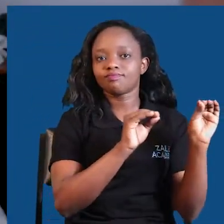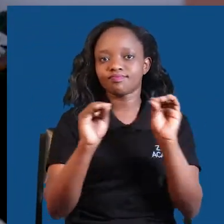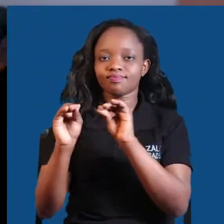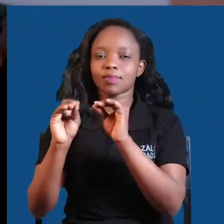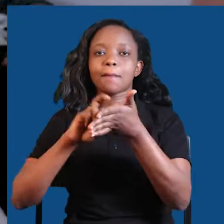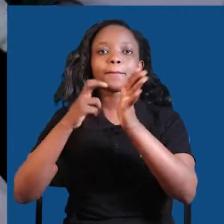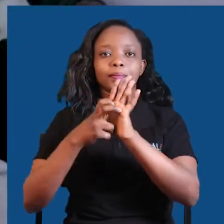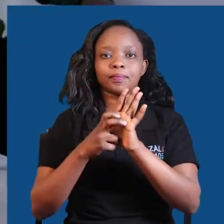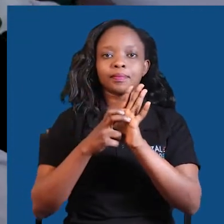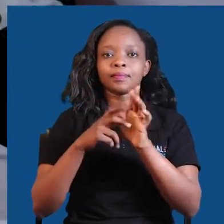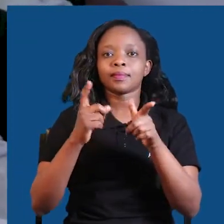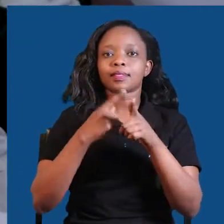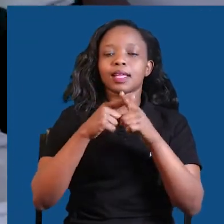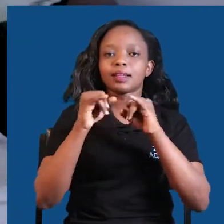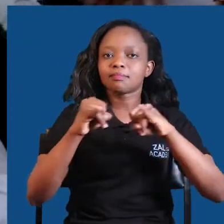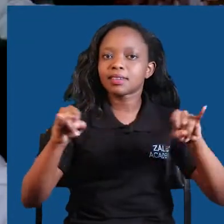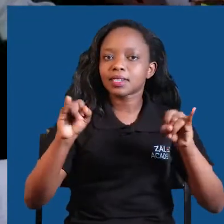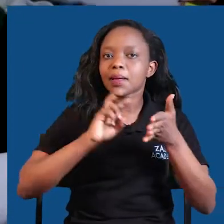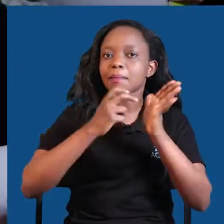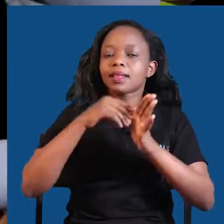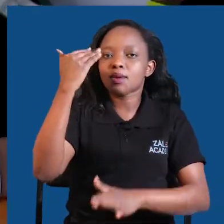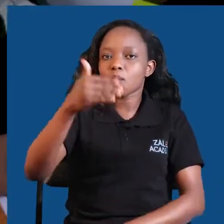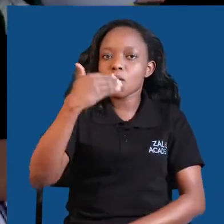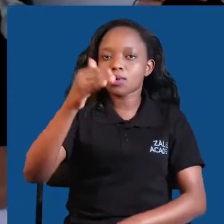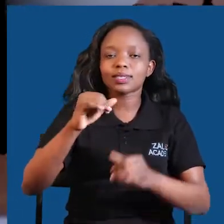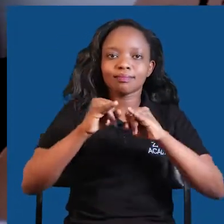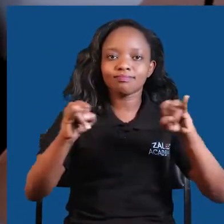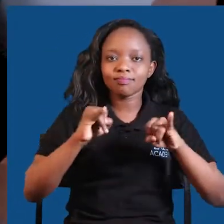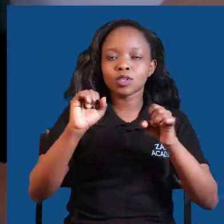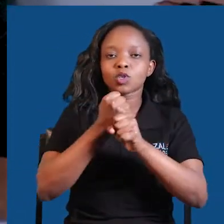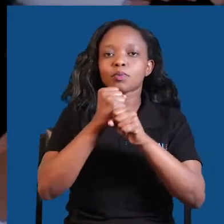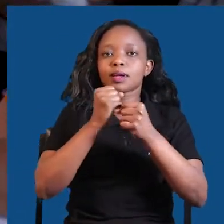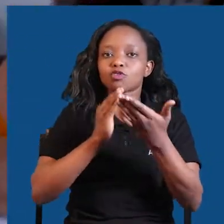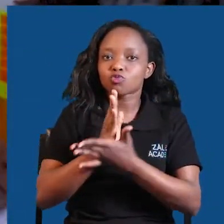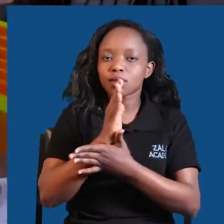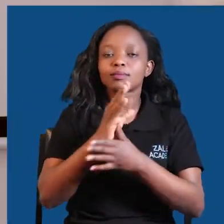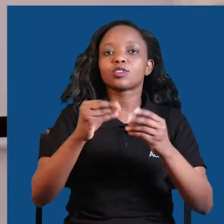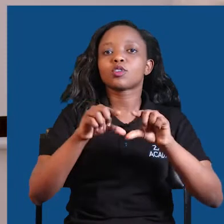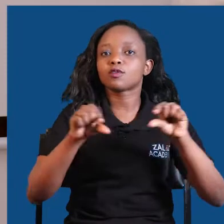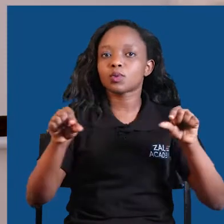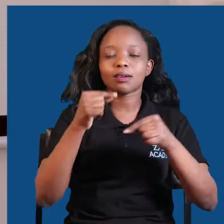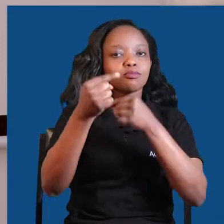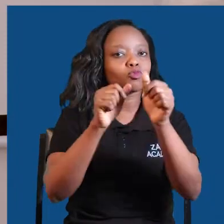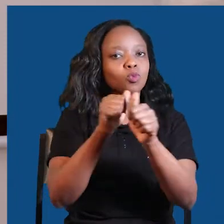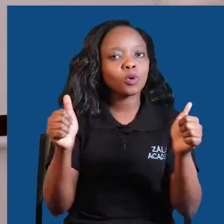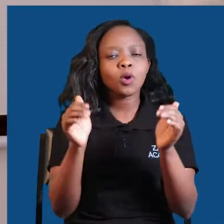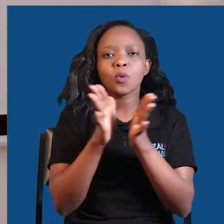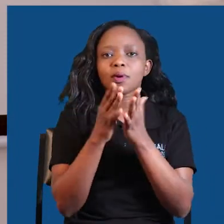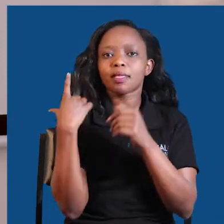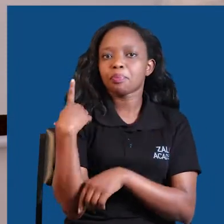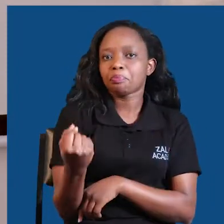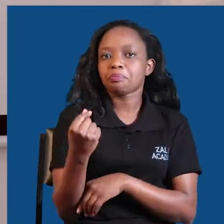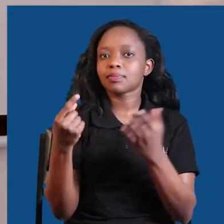Then maintenance is the regular checkup to ensure that that software remains up to date and with the